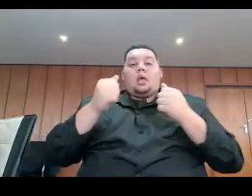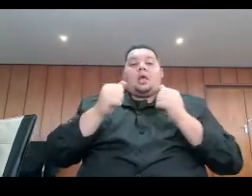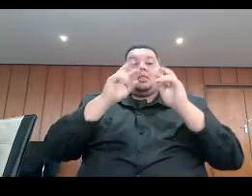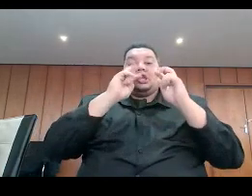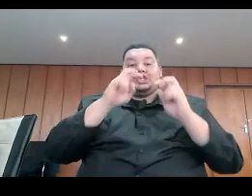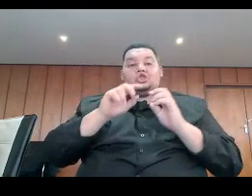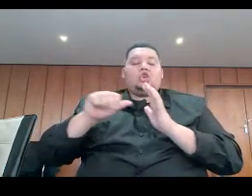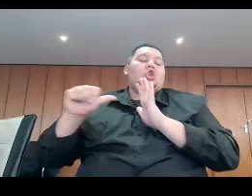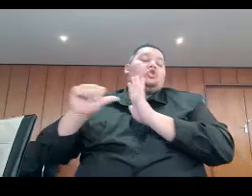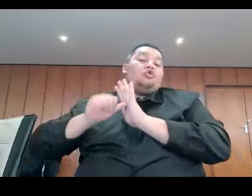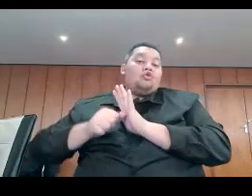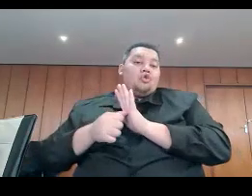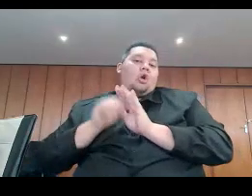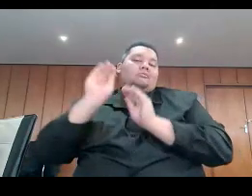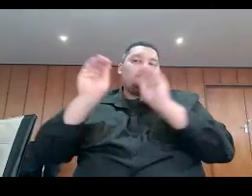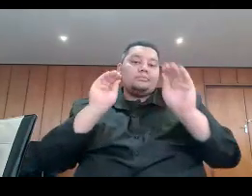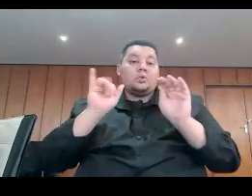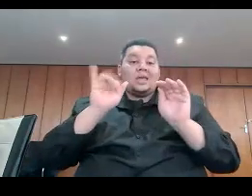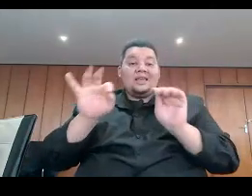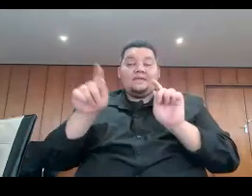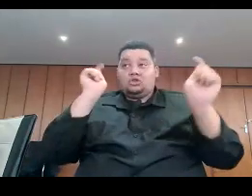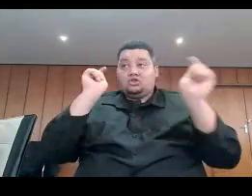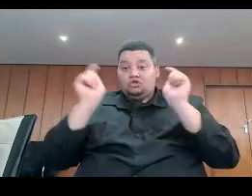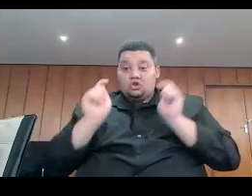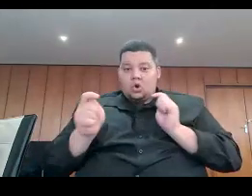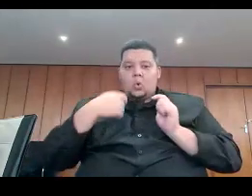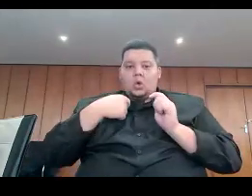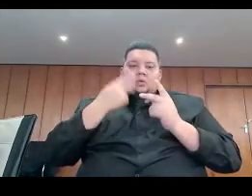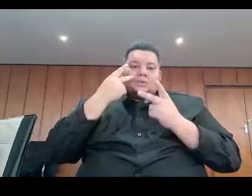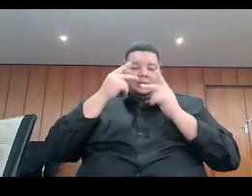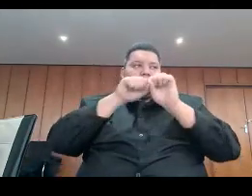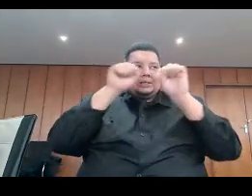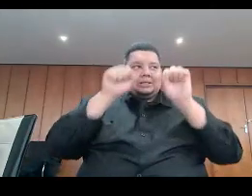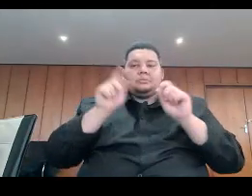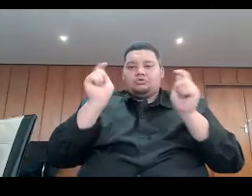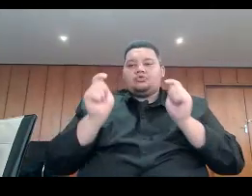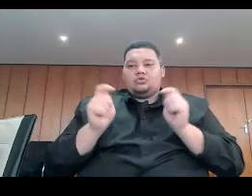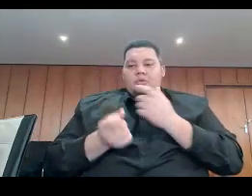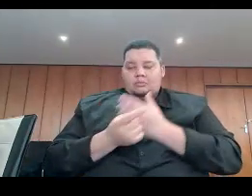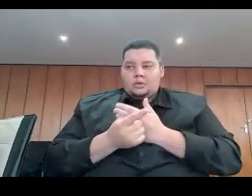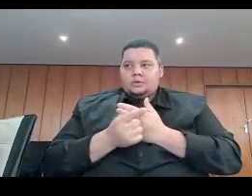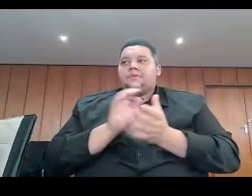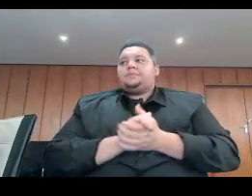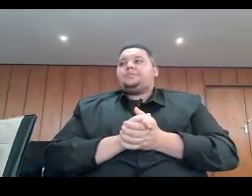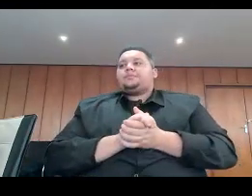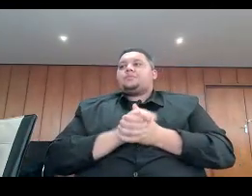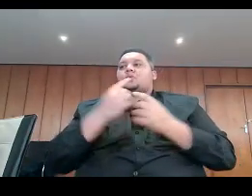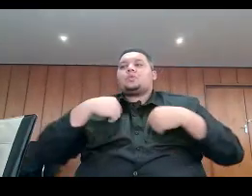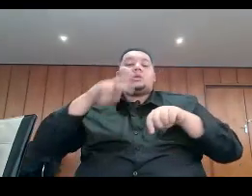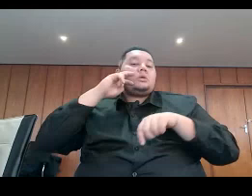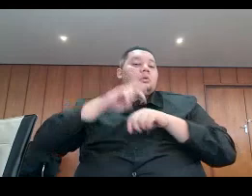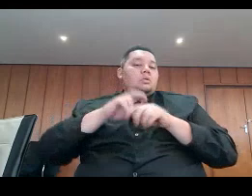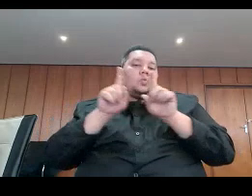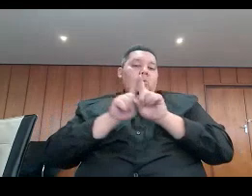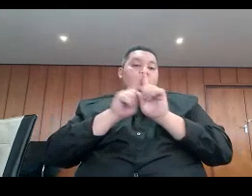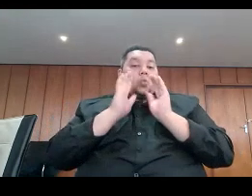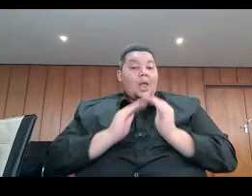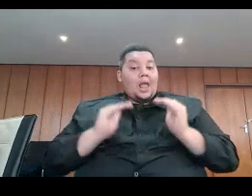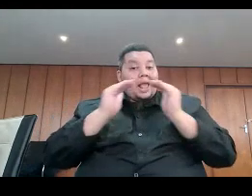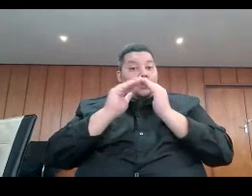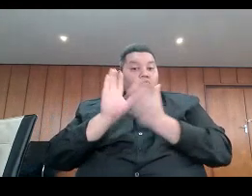grant calls. If we make those shifts, we'll start to see systemic change. We need equitable funding for